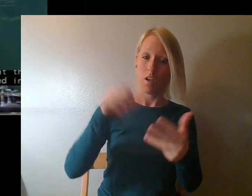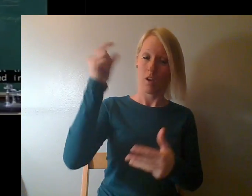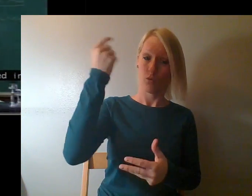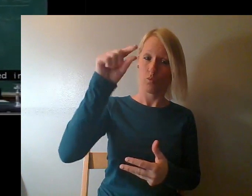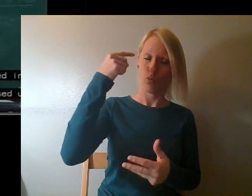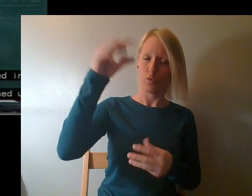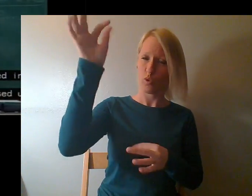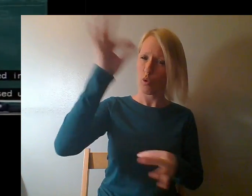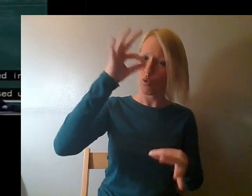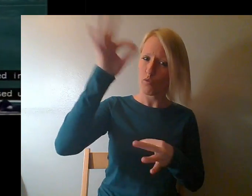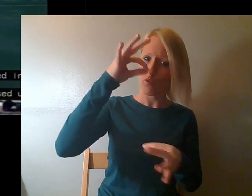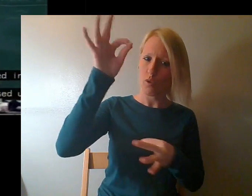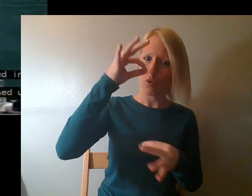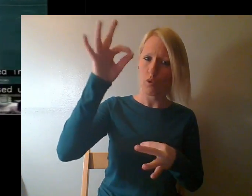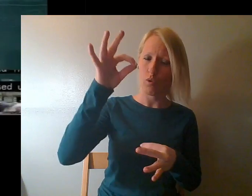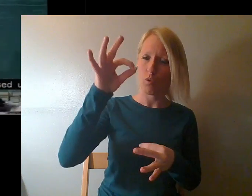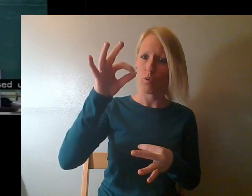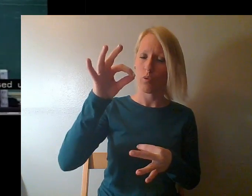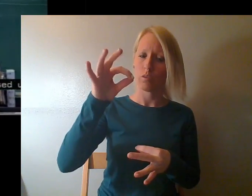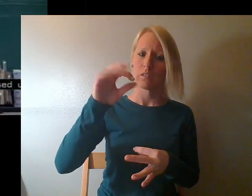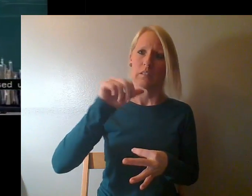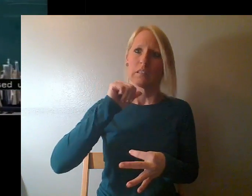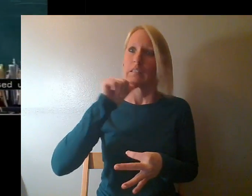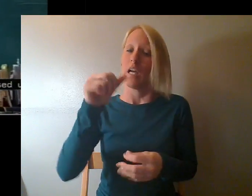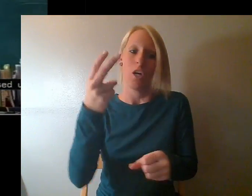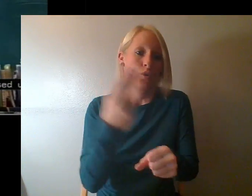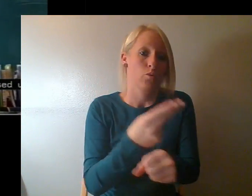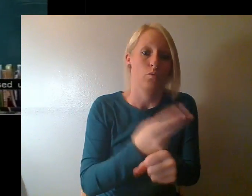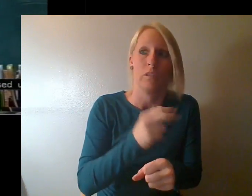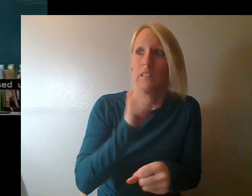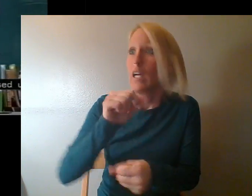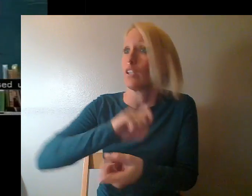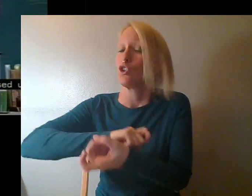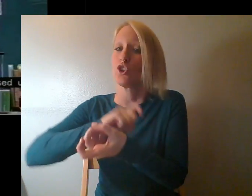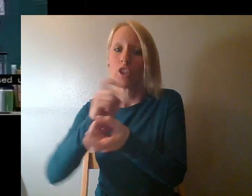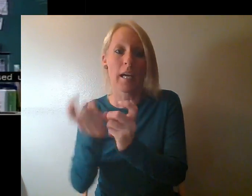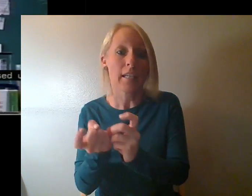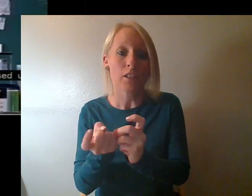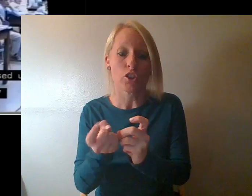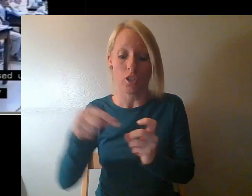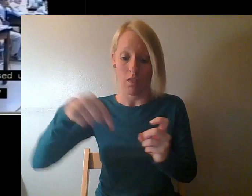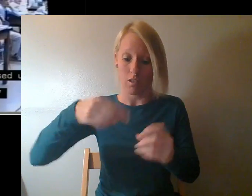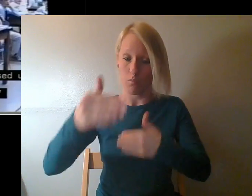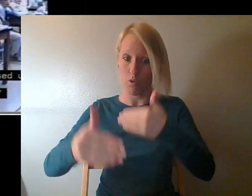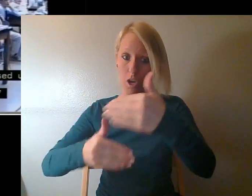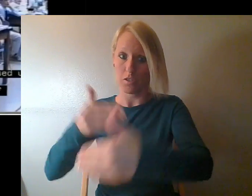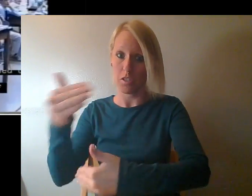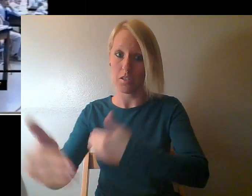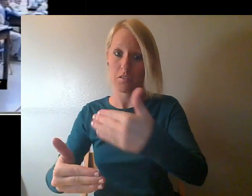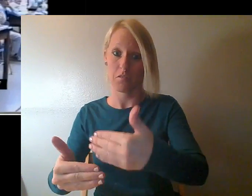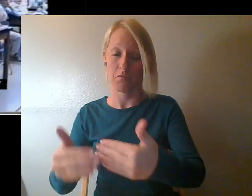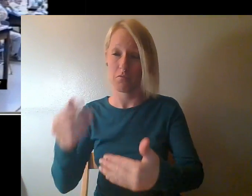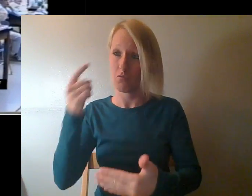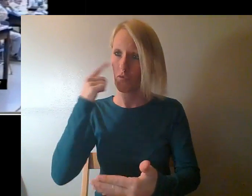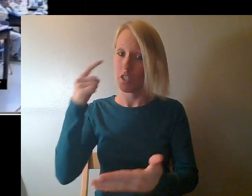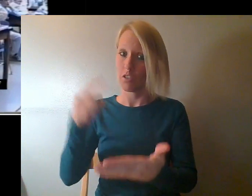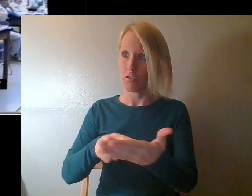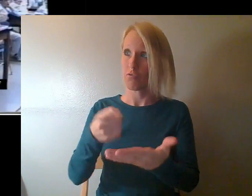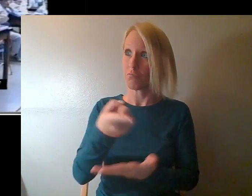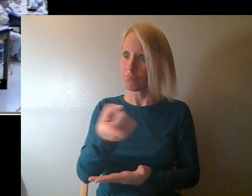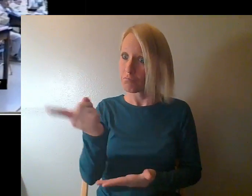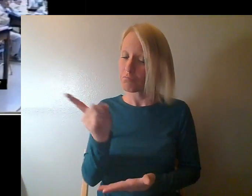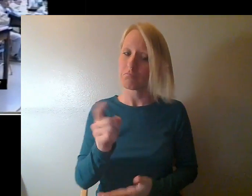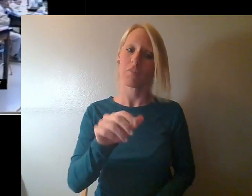doesn't change or get used up in the reaction. I see a couple things of recognition.